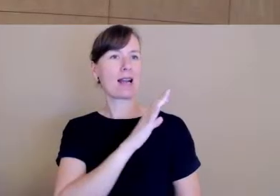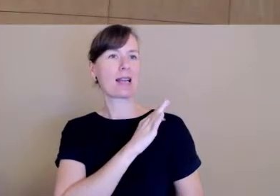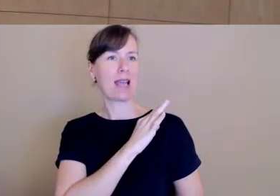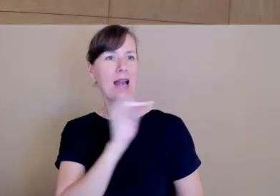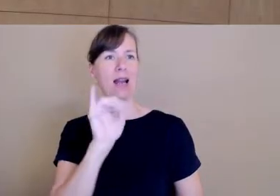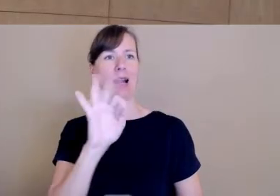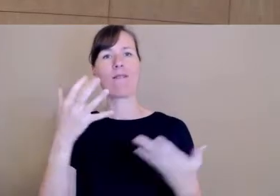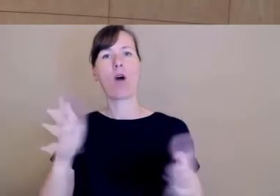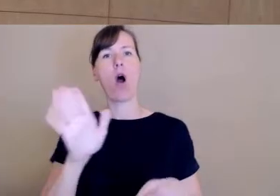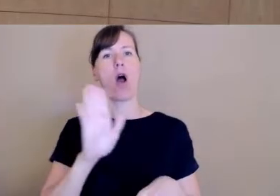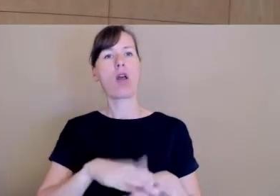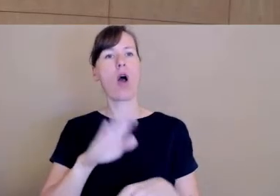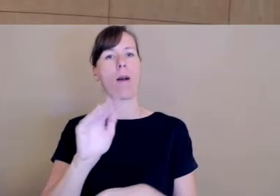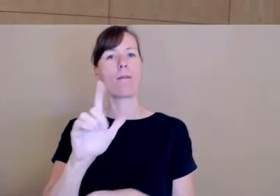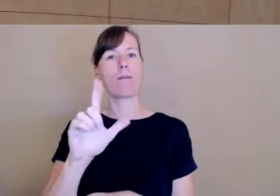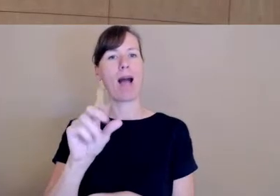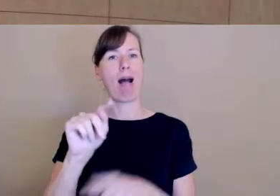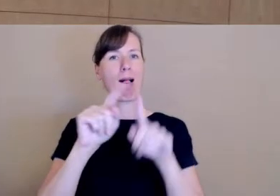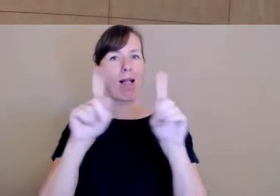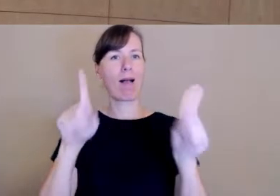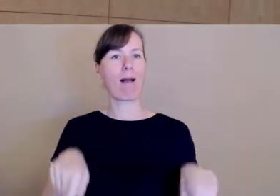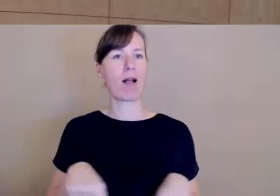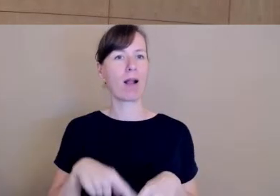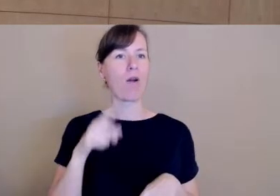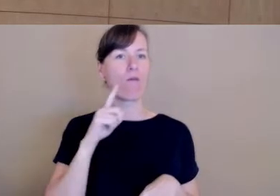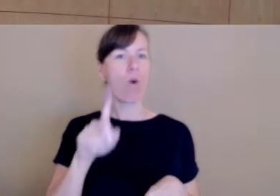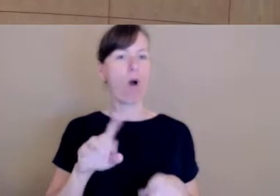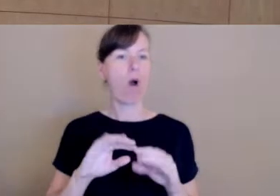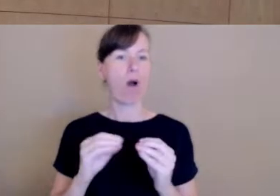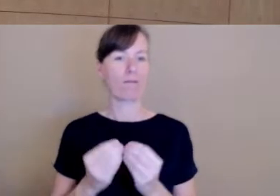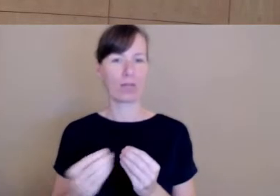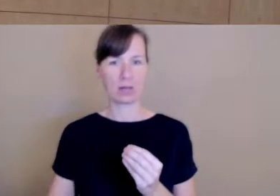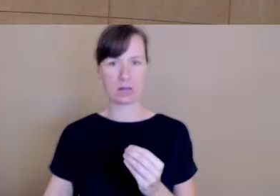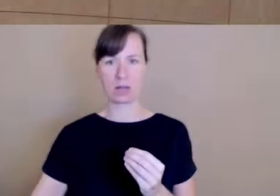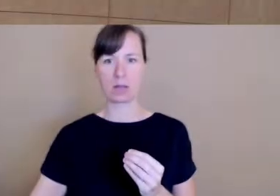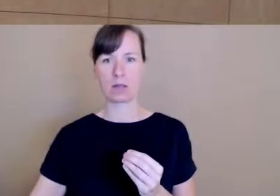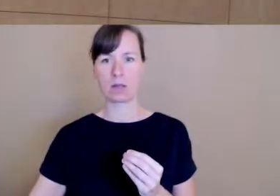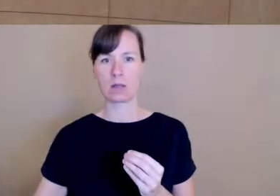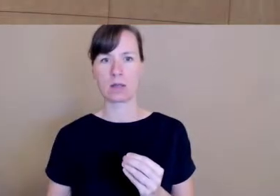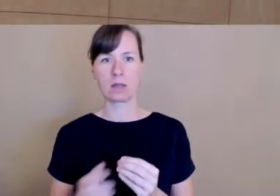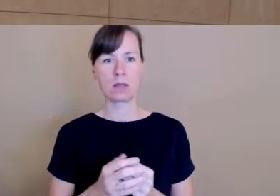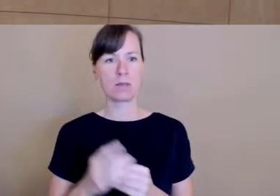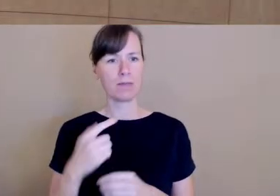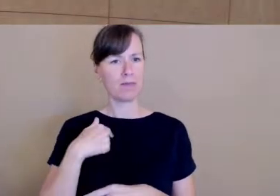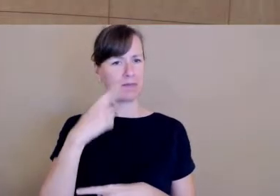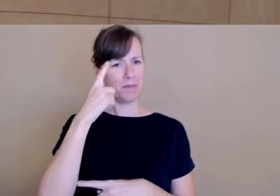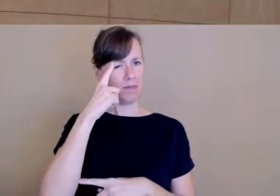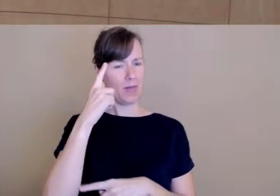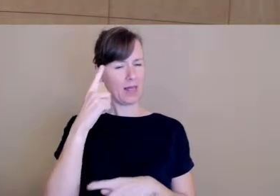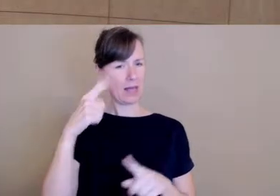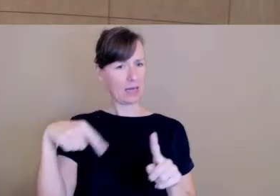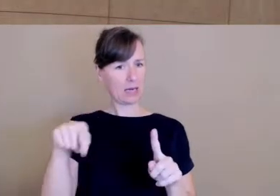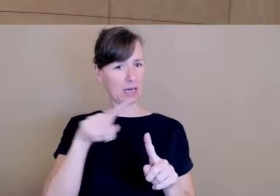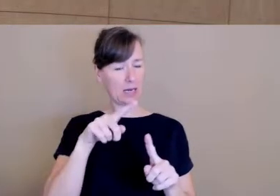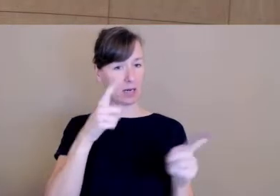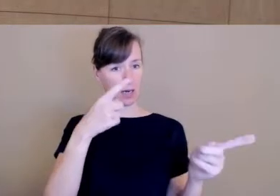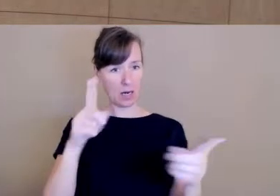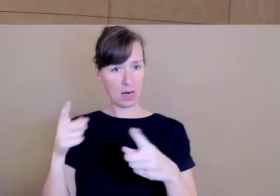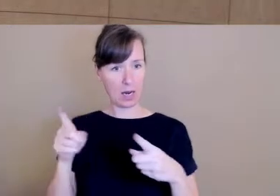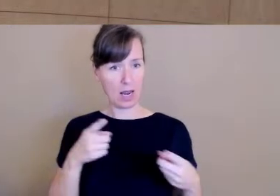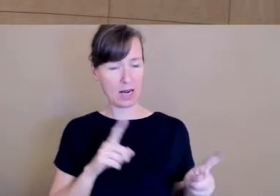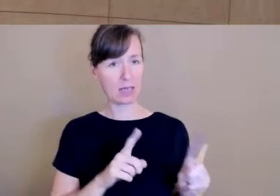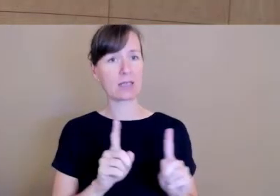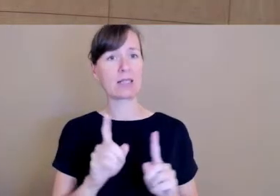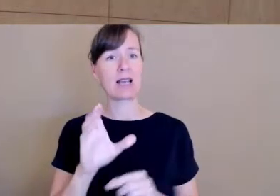ballot for an office. And I think I heard a consensus that you ought to be able to replace